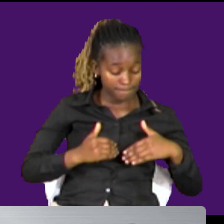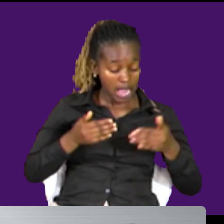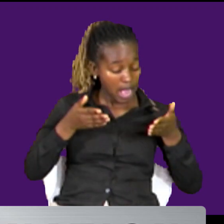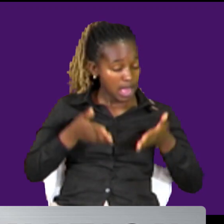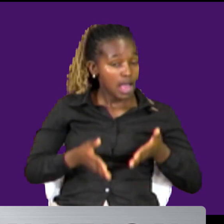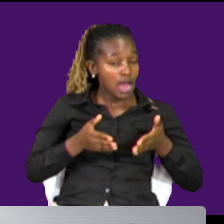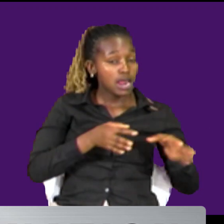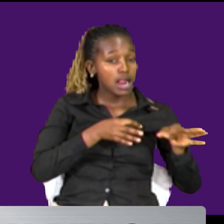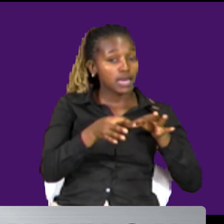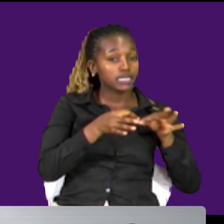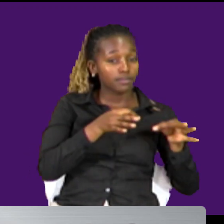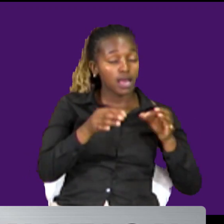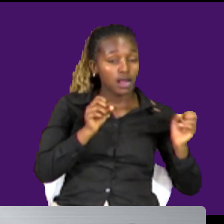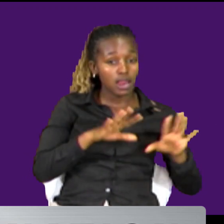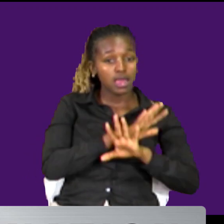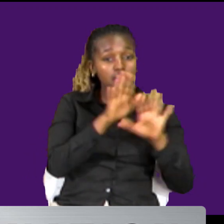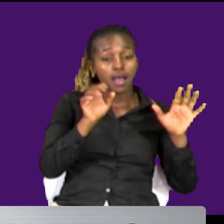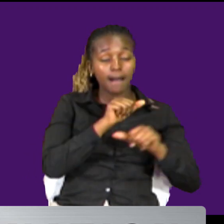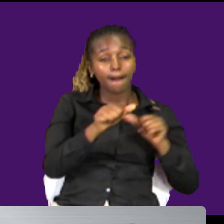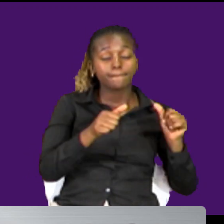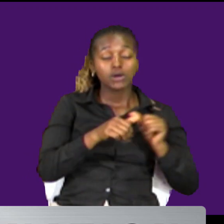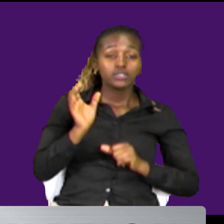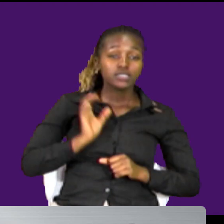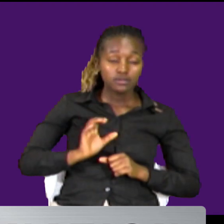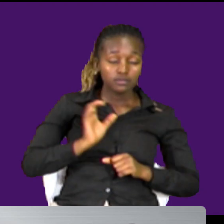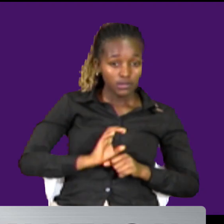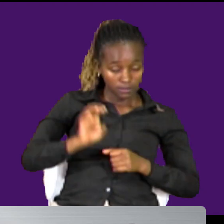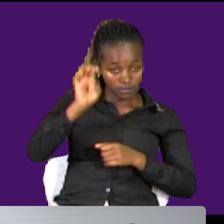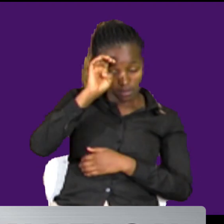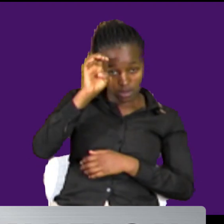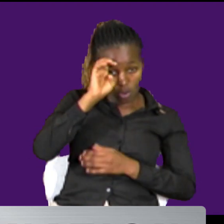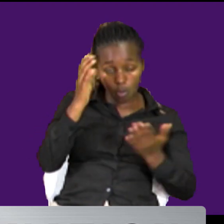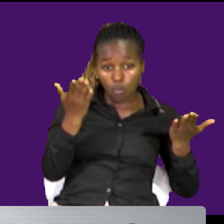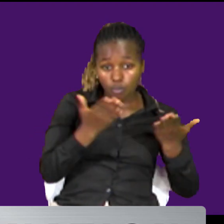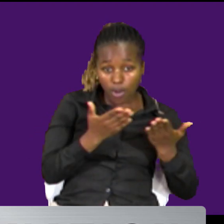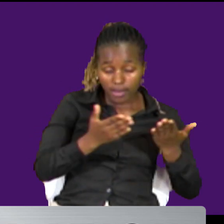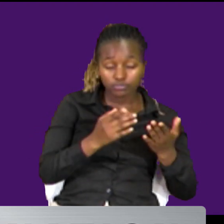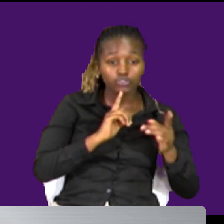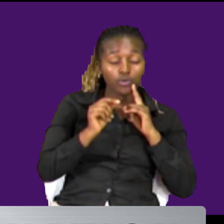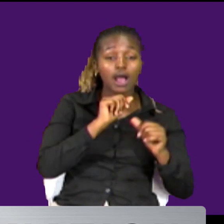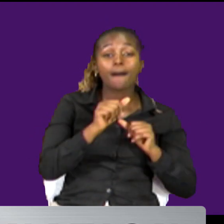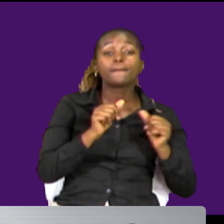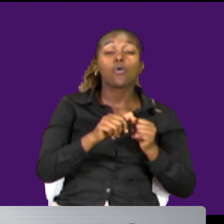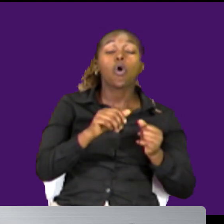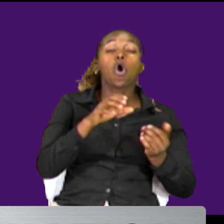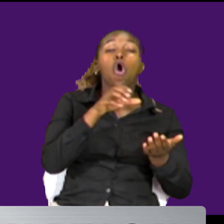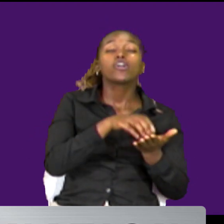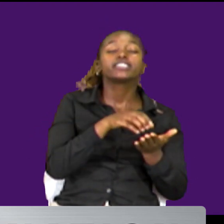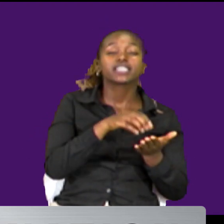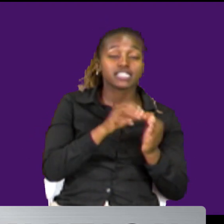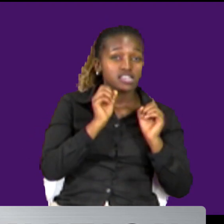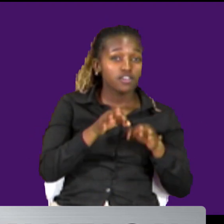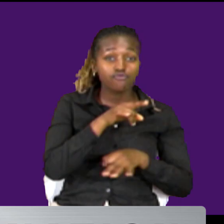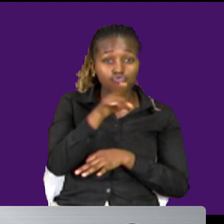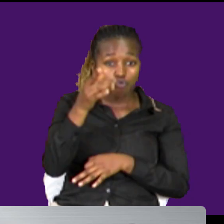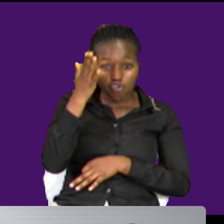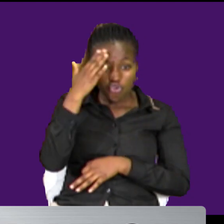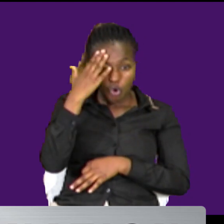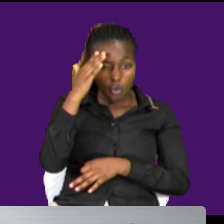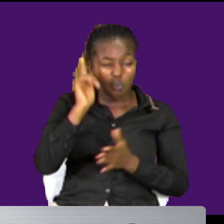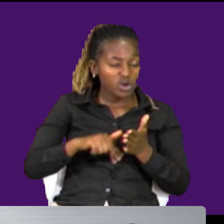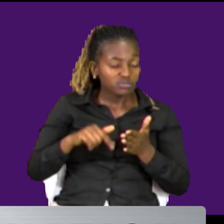I gave an overview of civic education. Basically, call it content. Right. If you have content, they say when